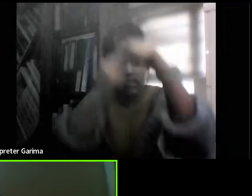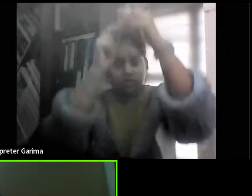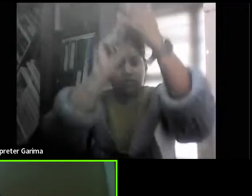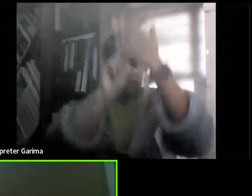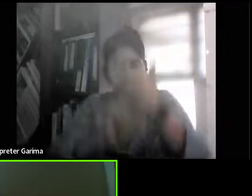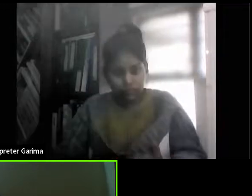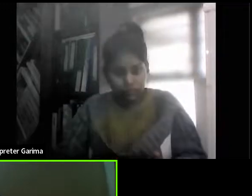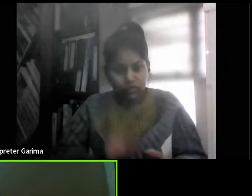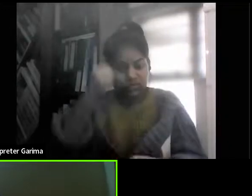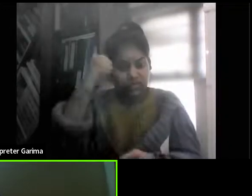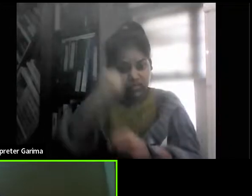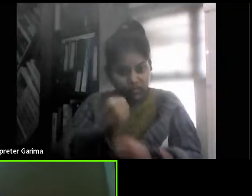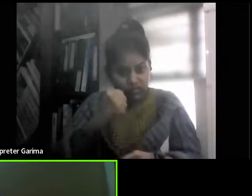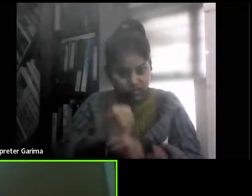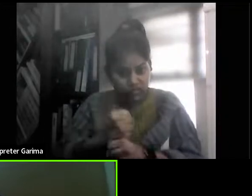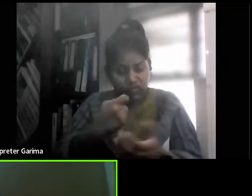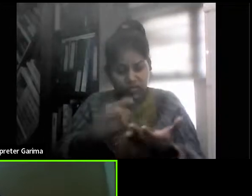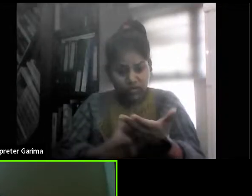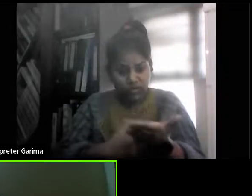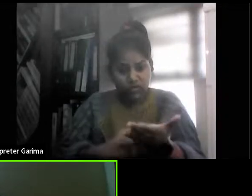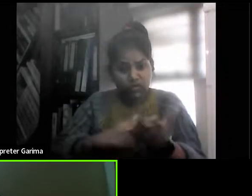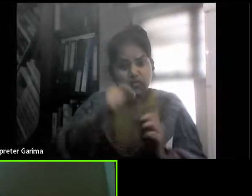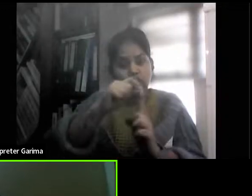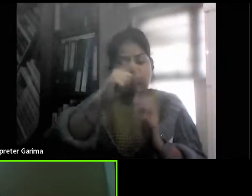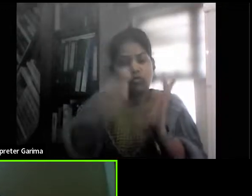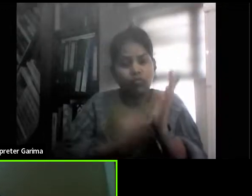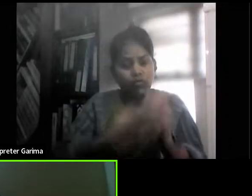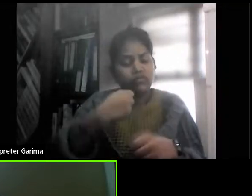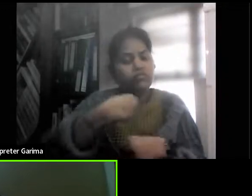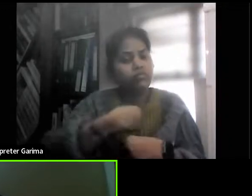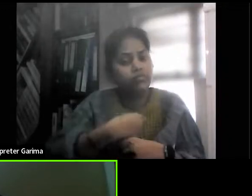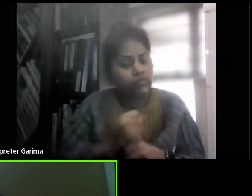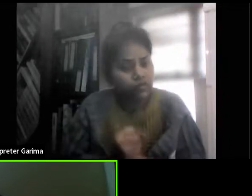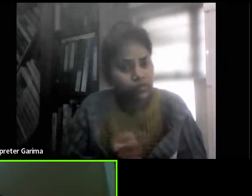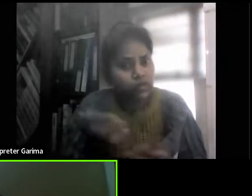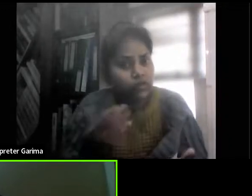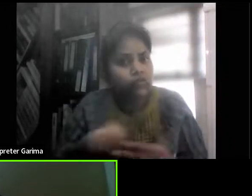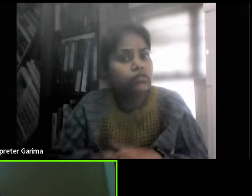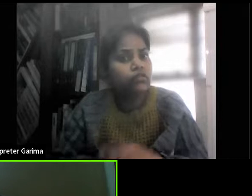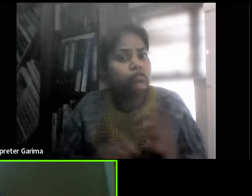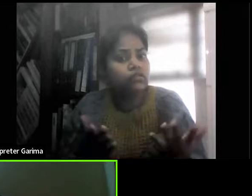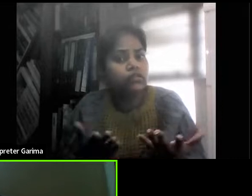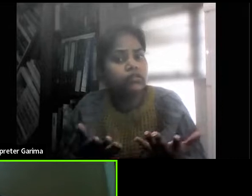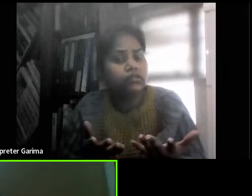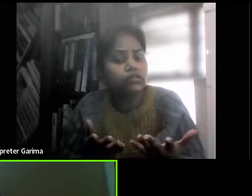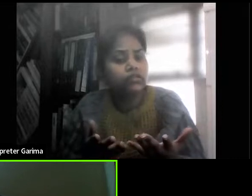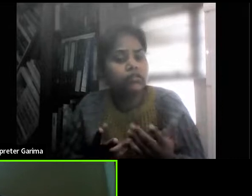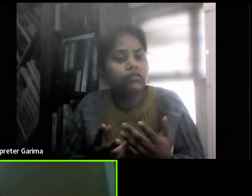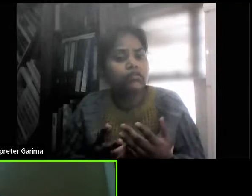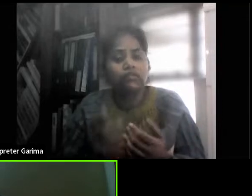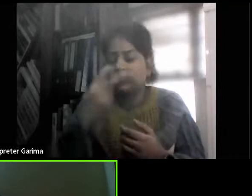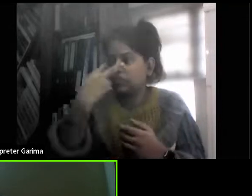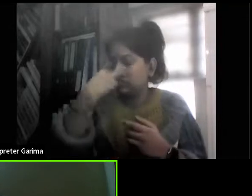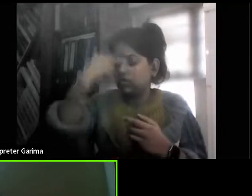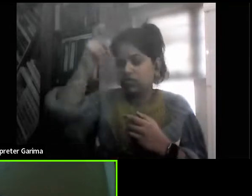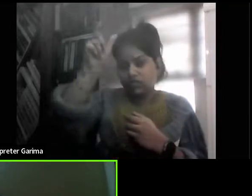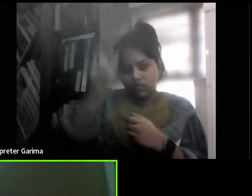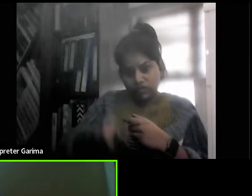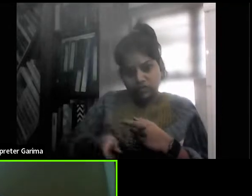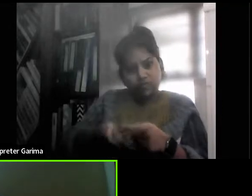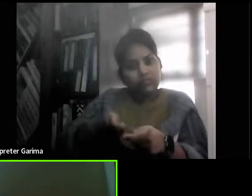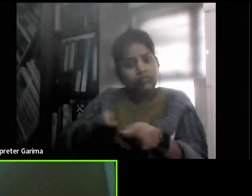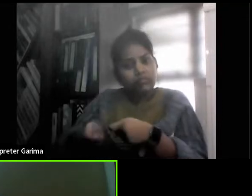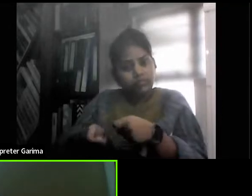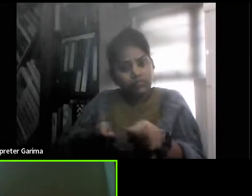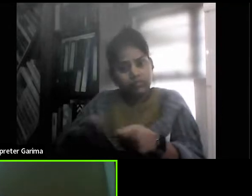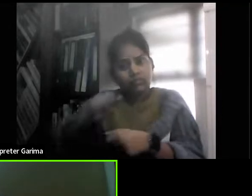a rule, policy, or the sort of a rule to treat the visually impaired people during the